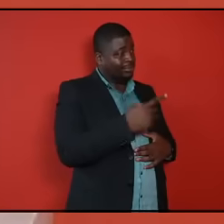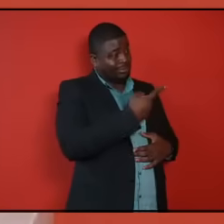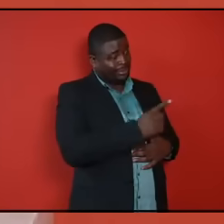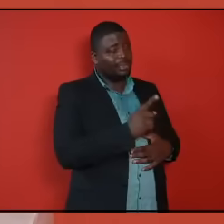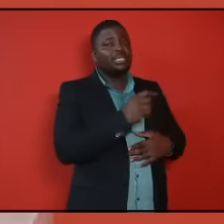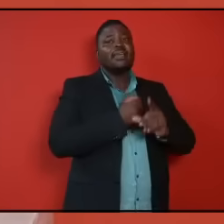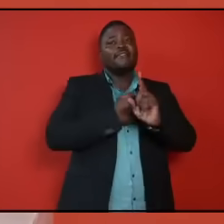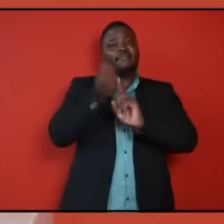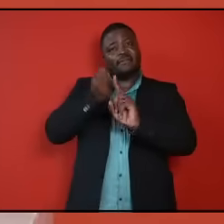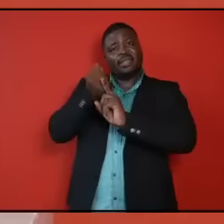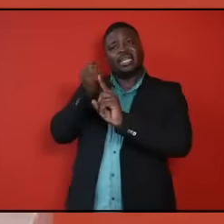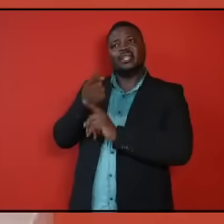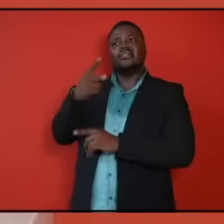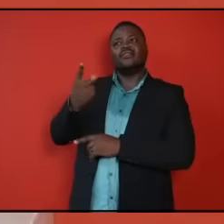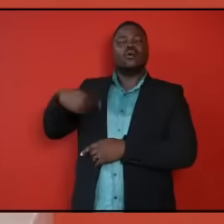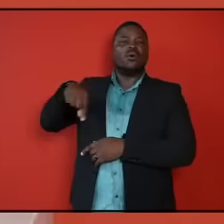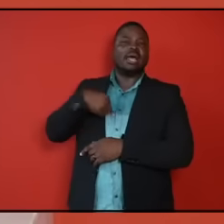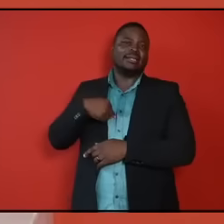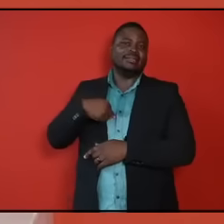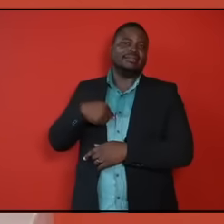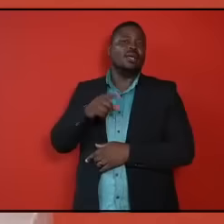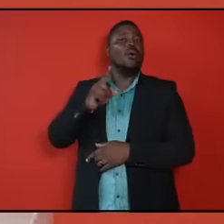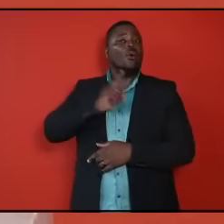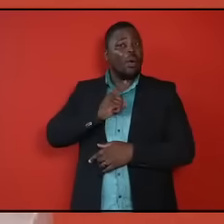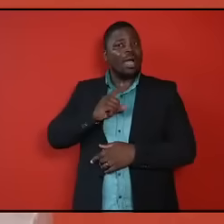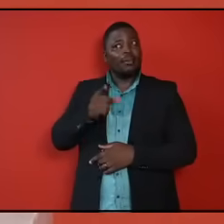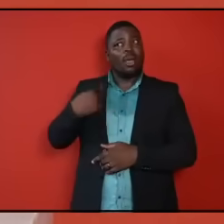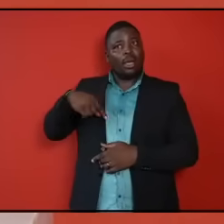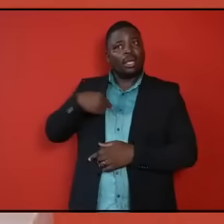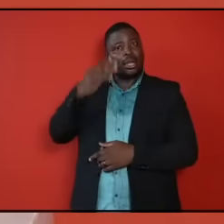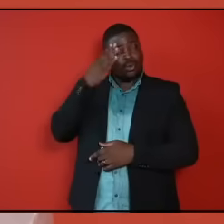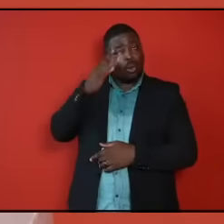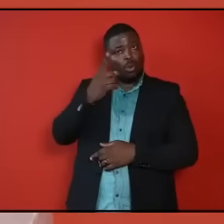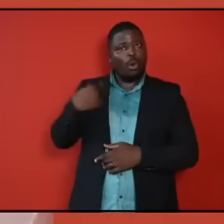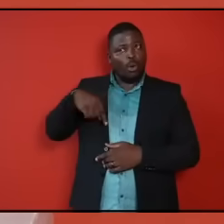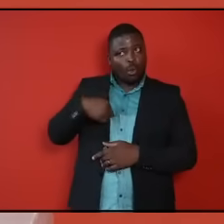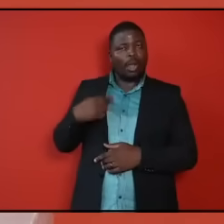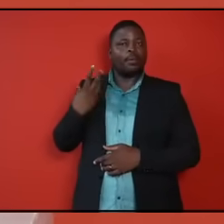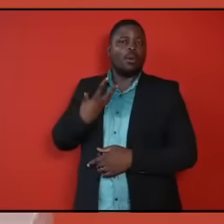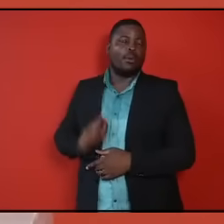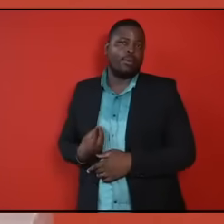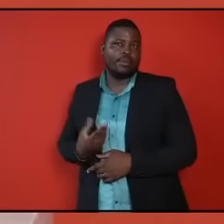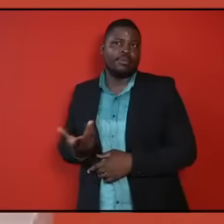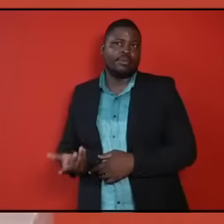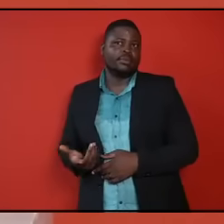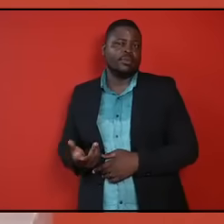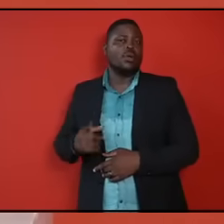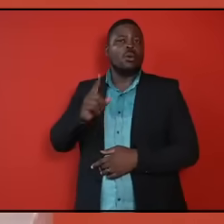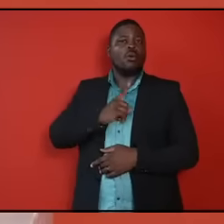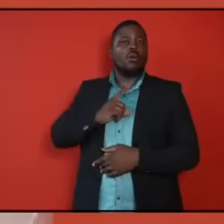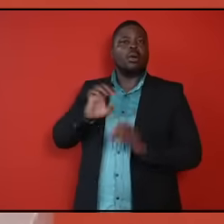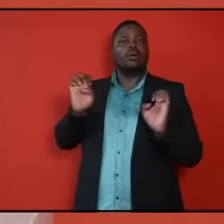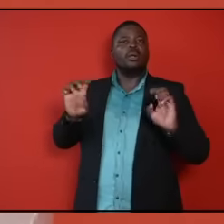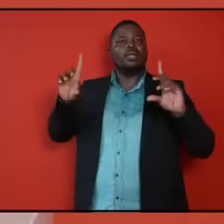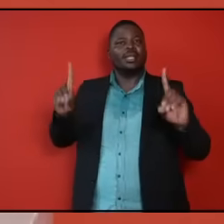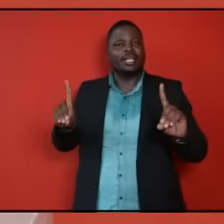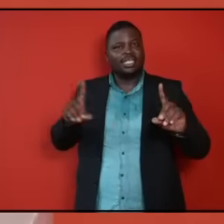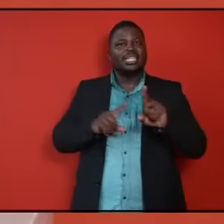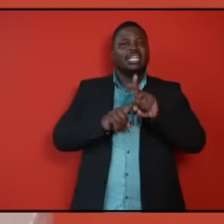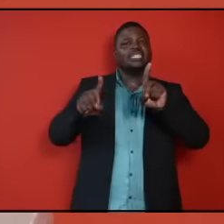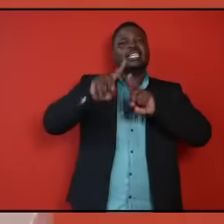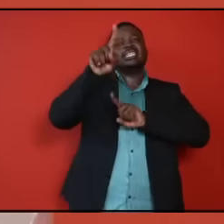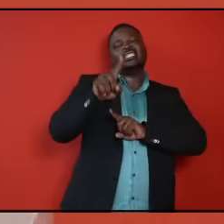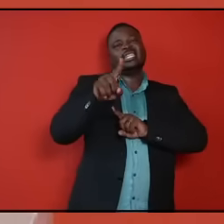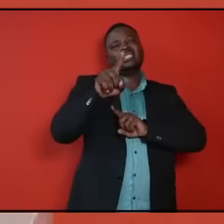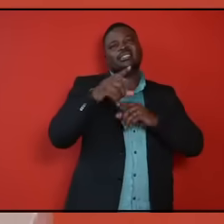because they come from where we were. Their education and their success did not do away with